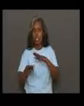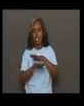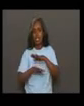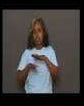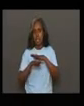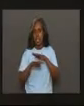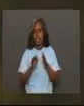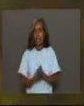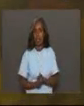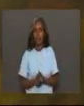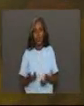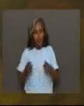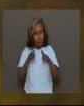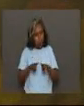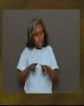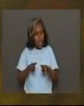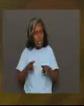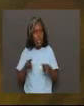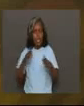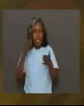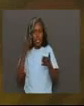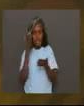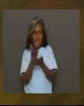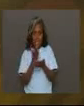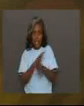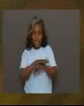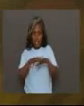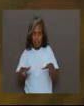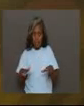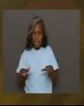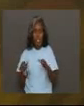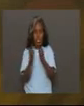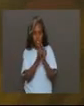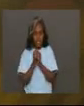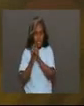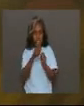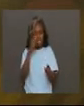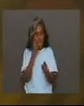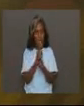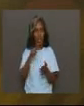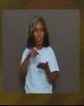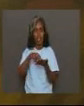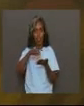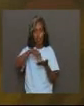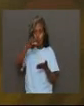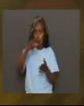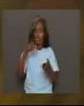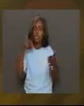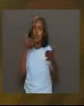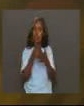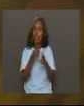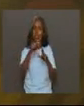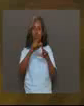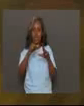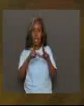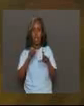base. When a cutting plane intersects a right cone, depending on